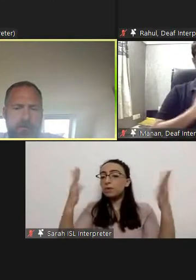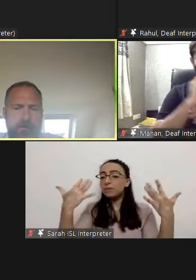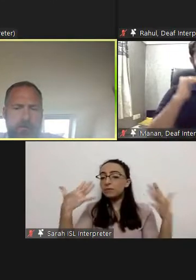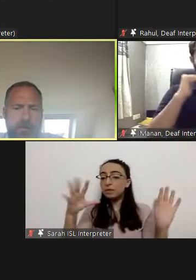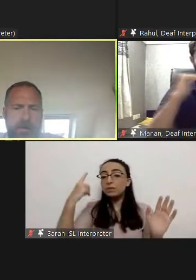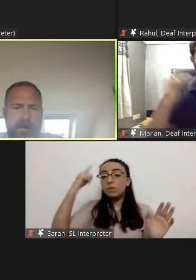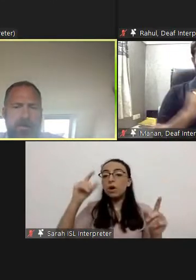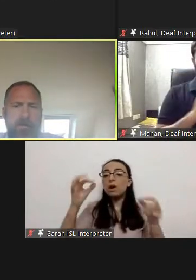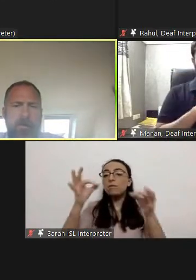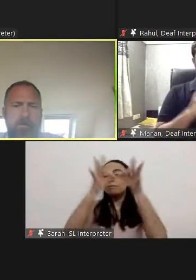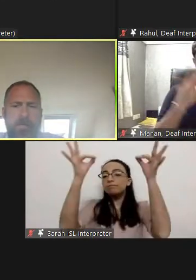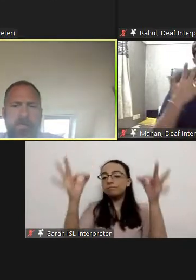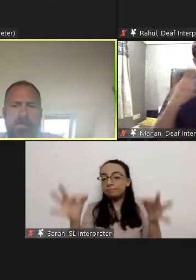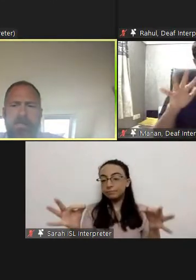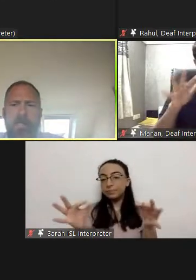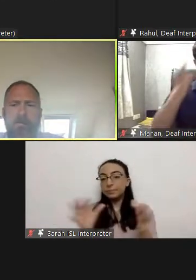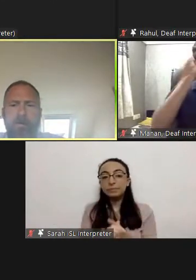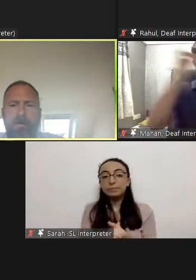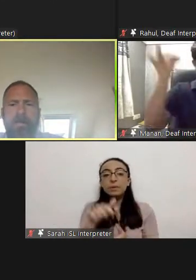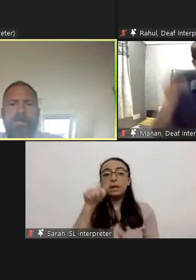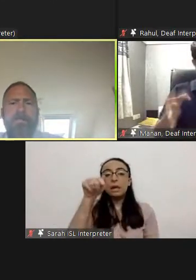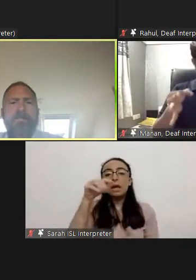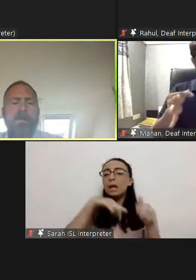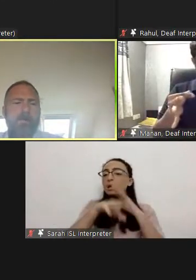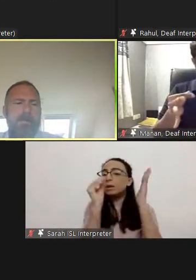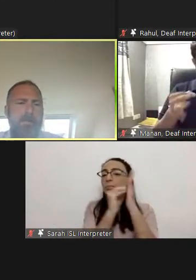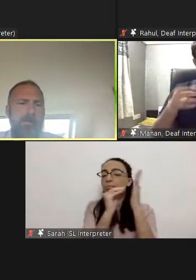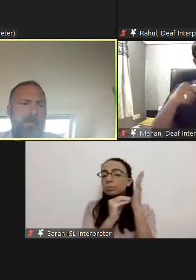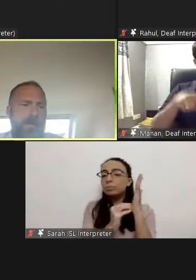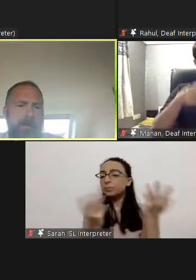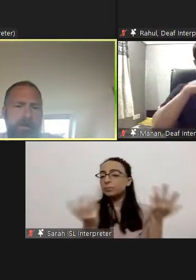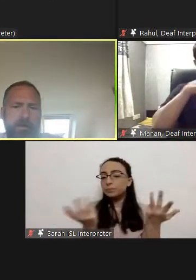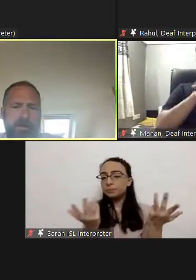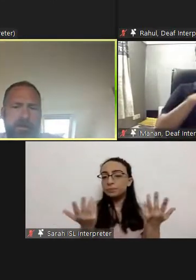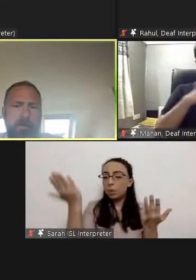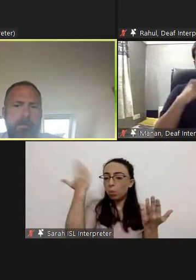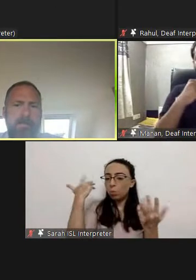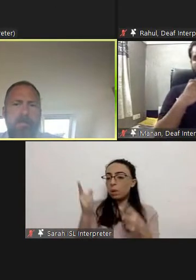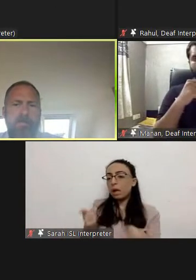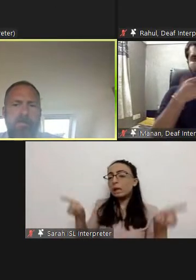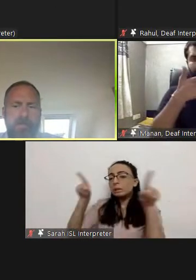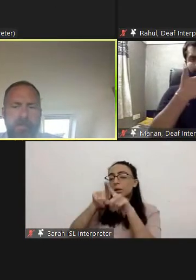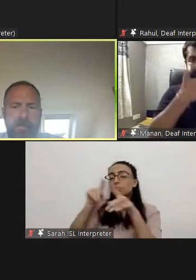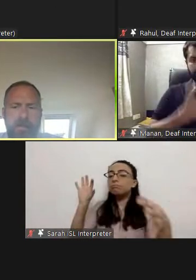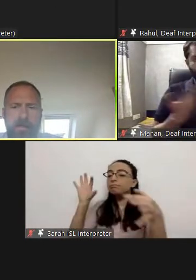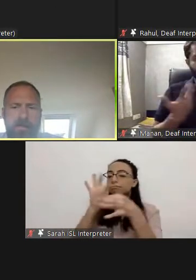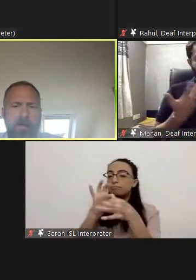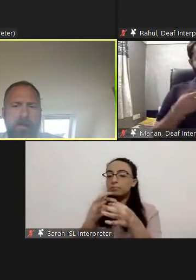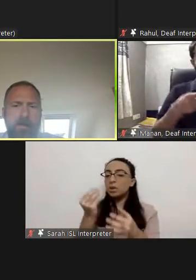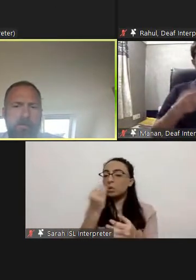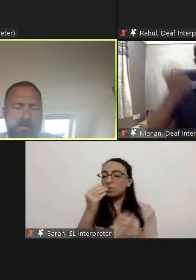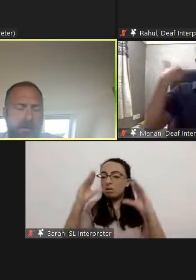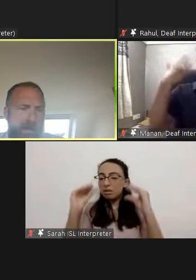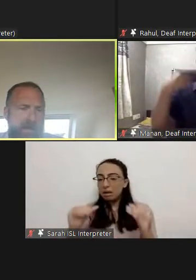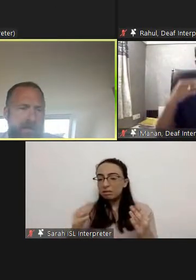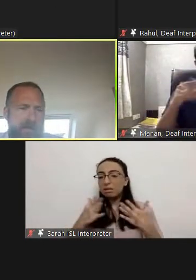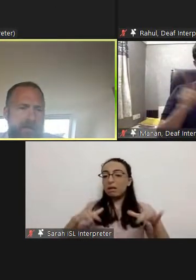Framework. The framework mixes a number of key existing frameworks, so the UNICEF framework on the determinants of malnutrition,